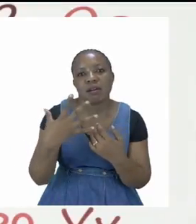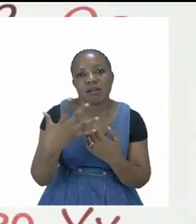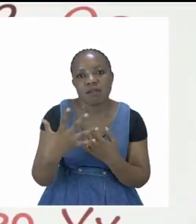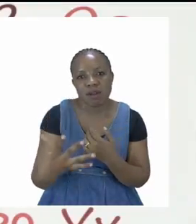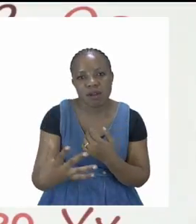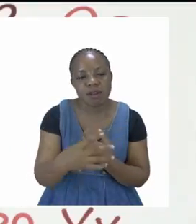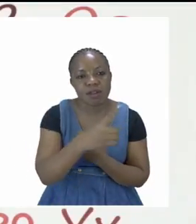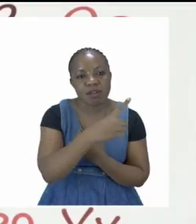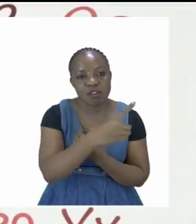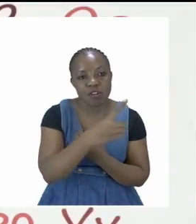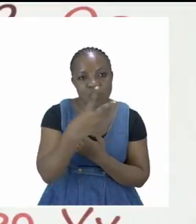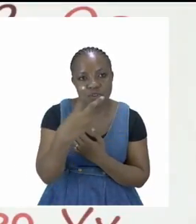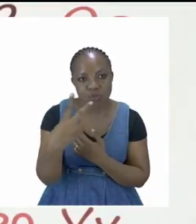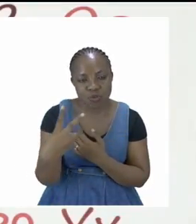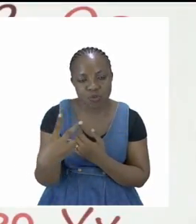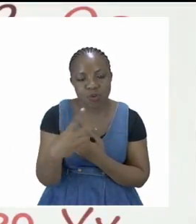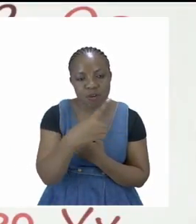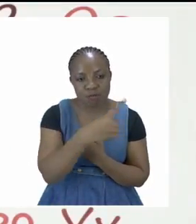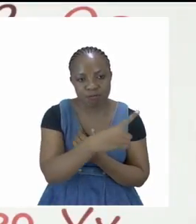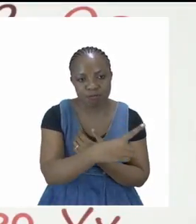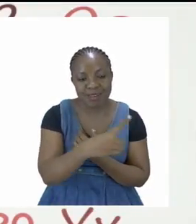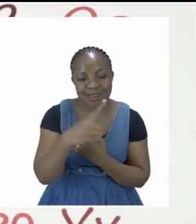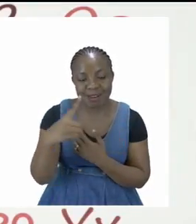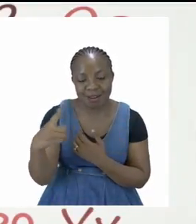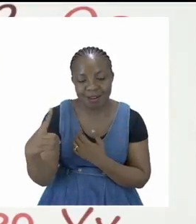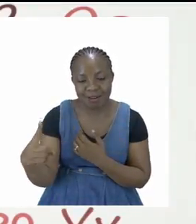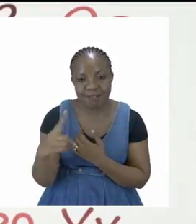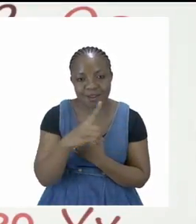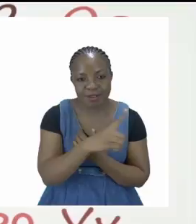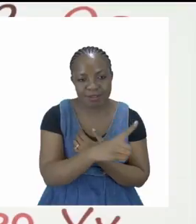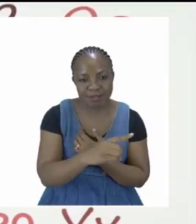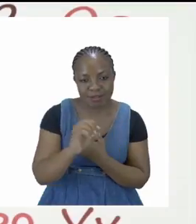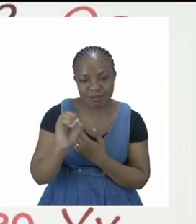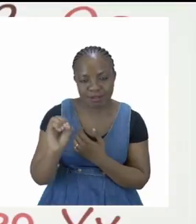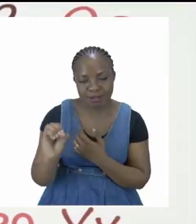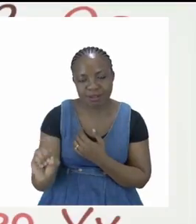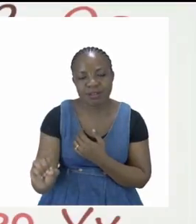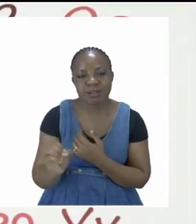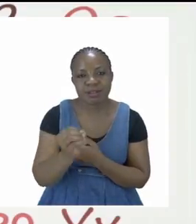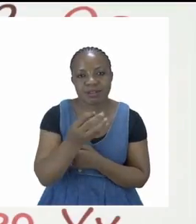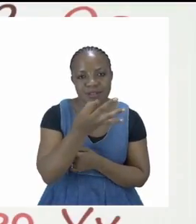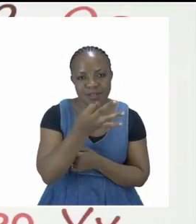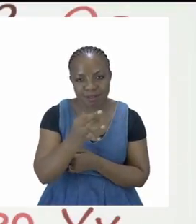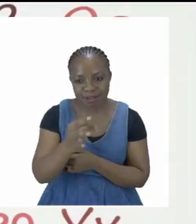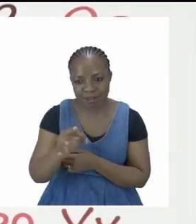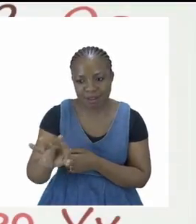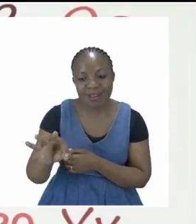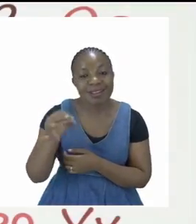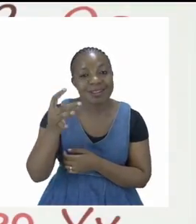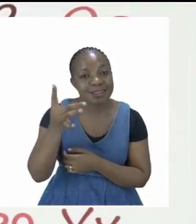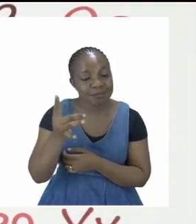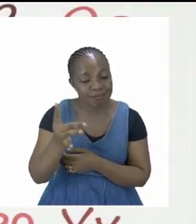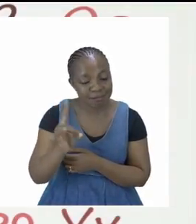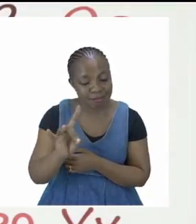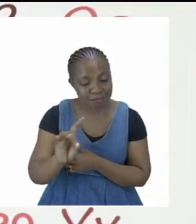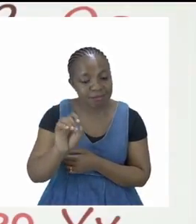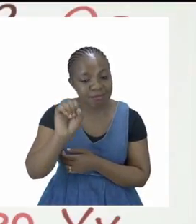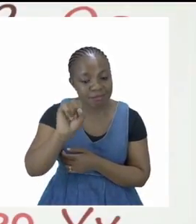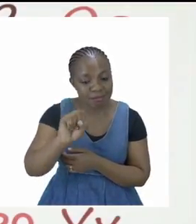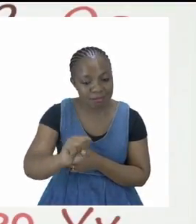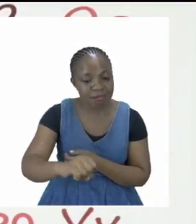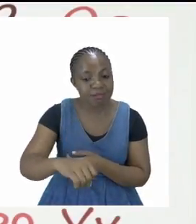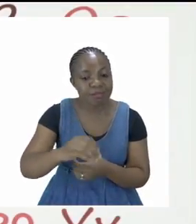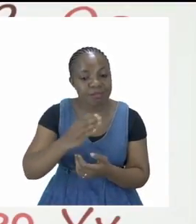11, 10, 9, 8. So our answer